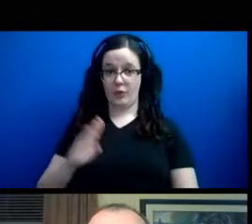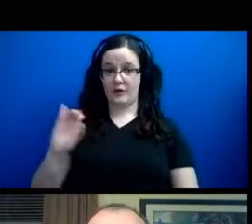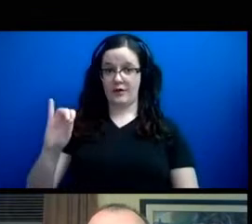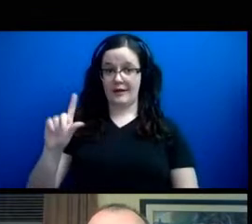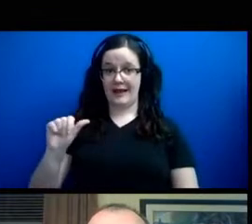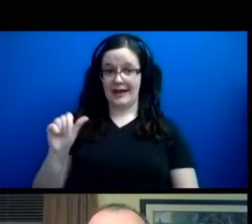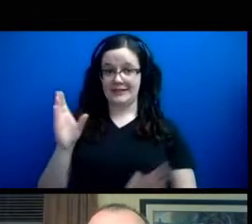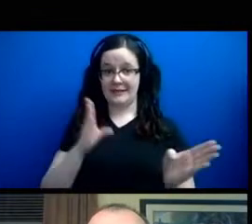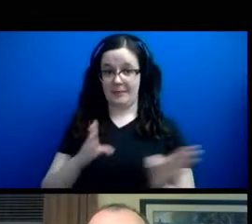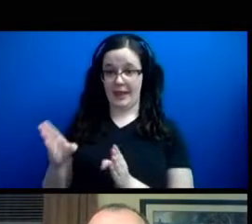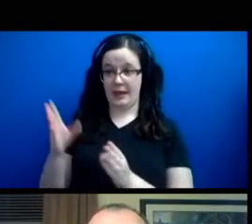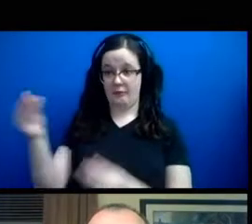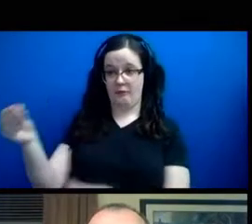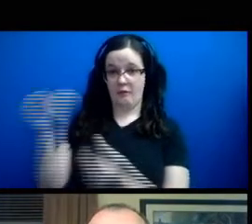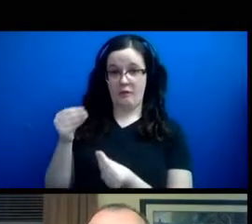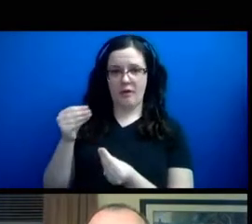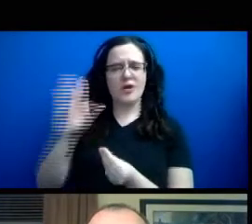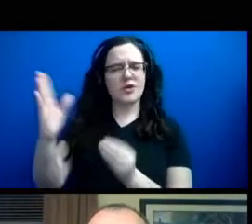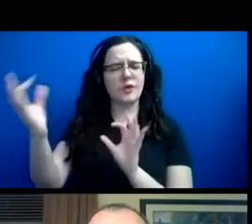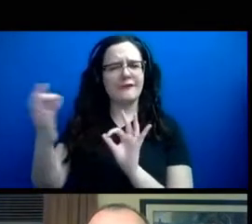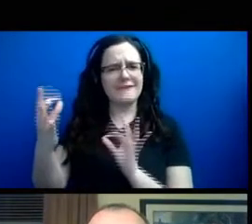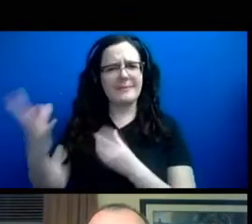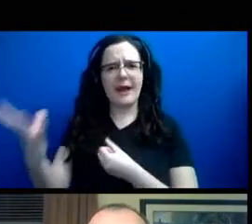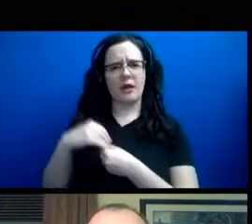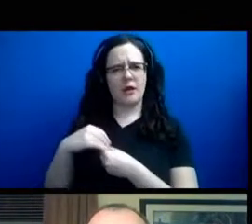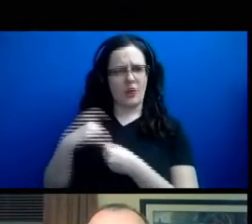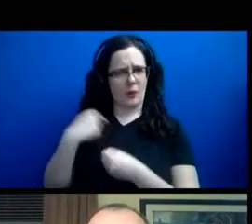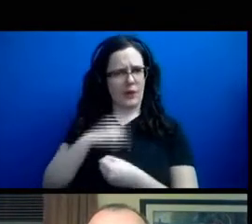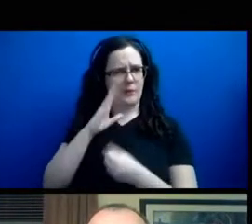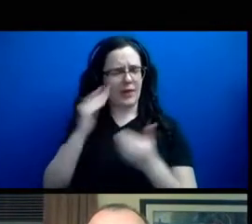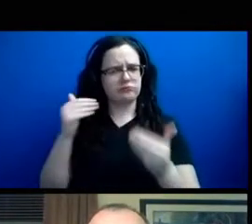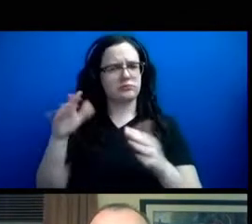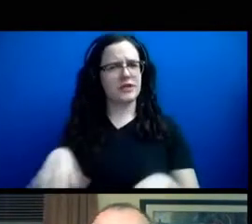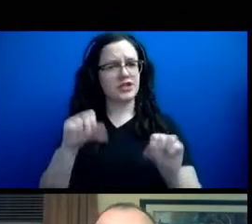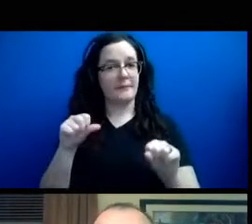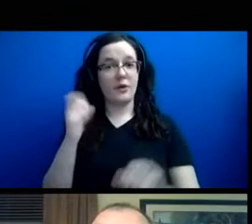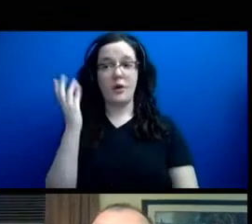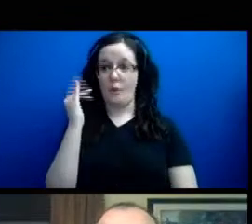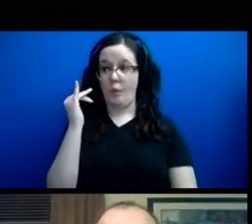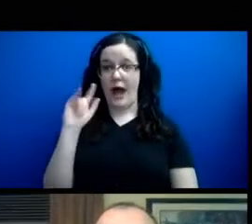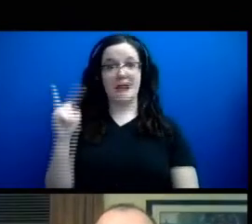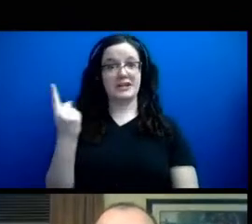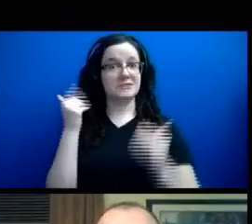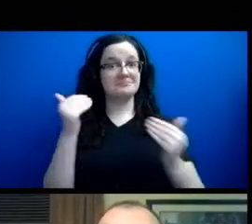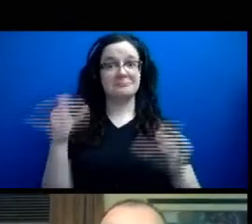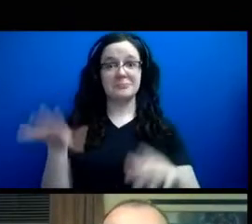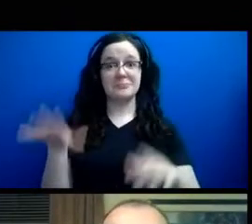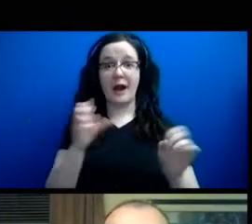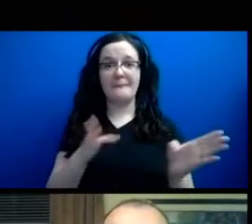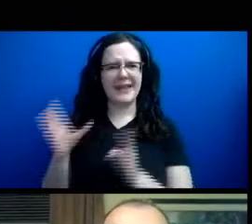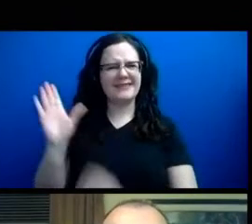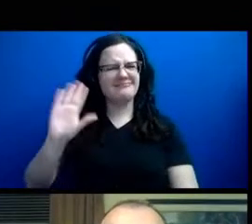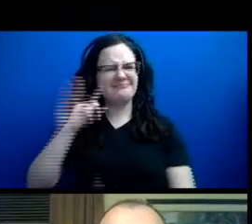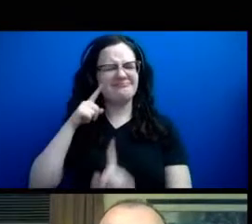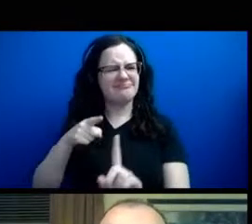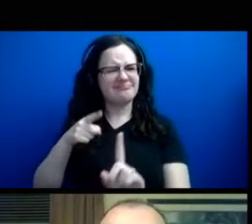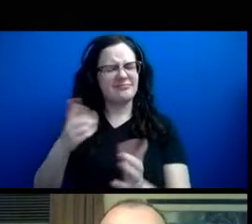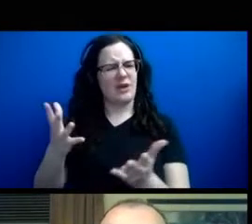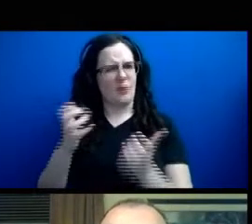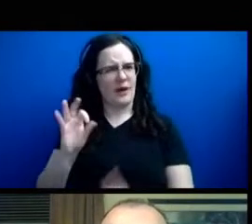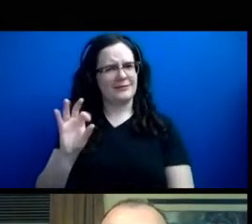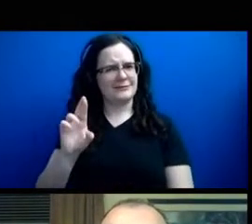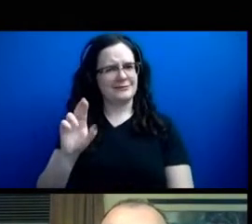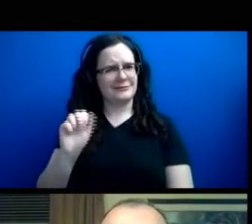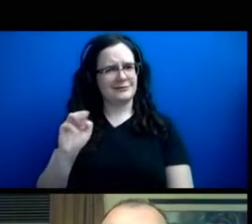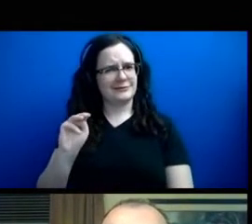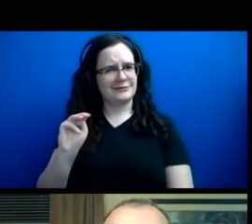your input, not just for the sake of adopting a plan, but to have a framework with specific goal recommendations that we